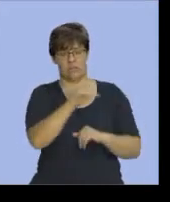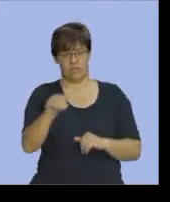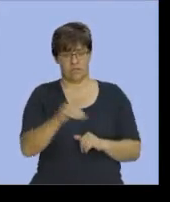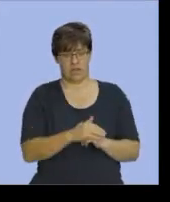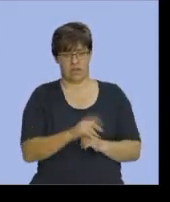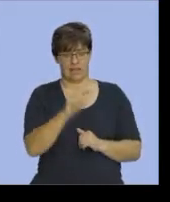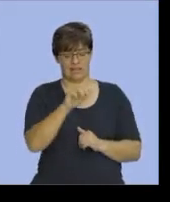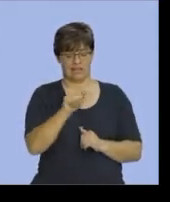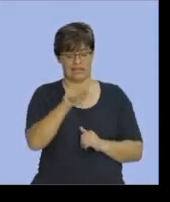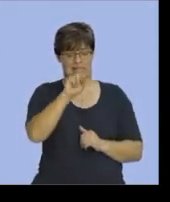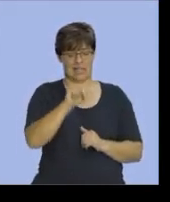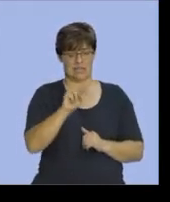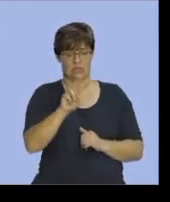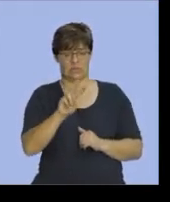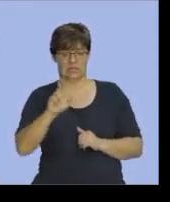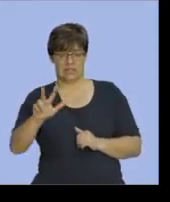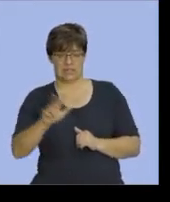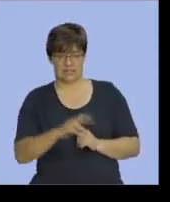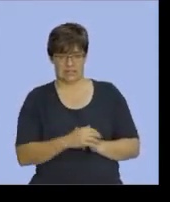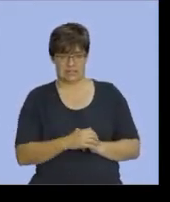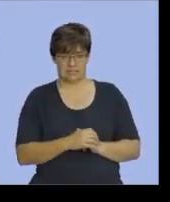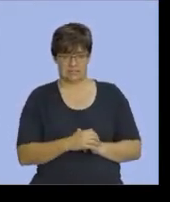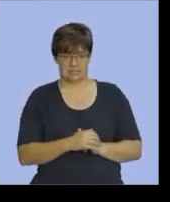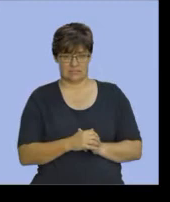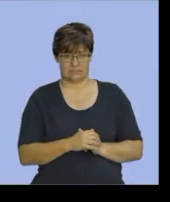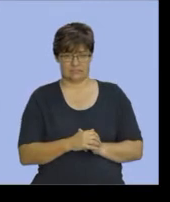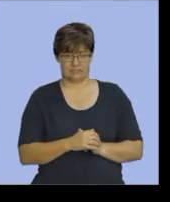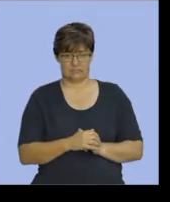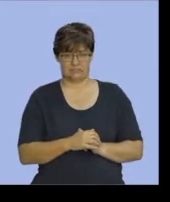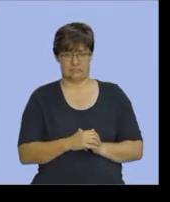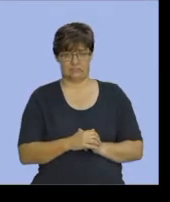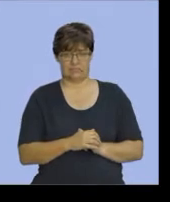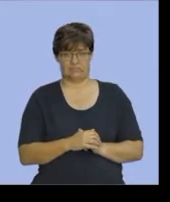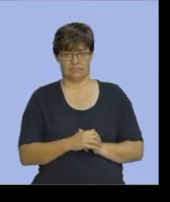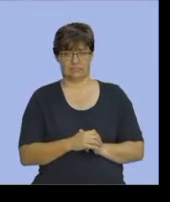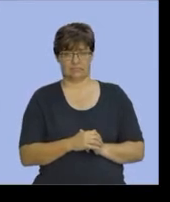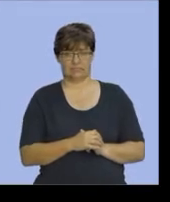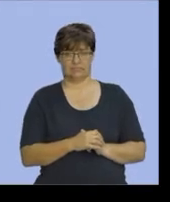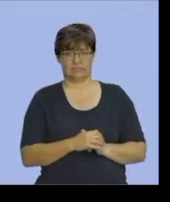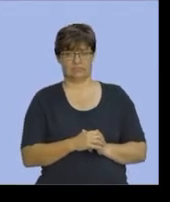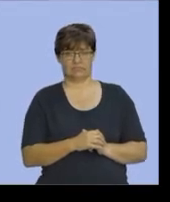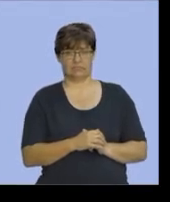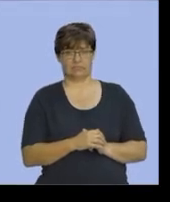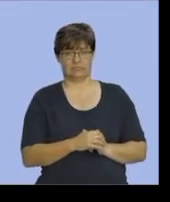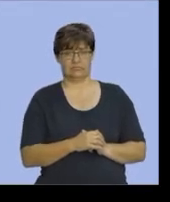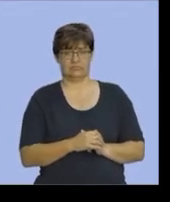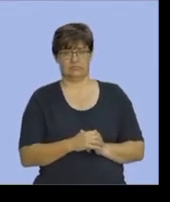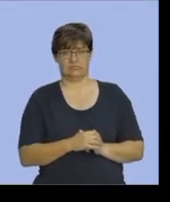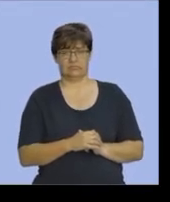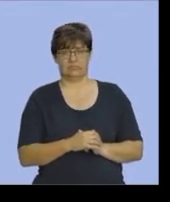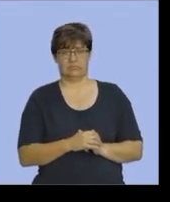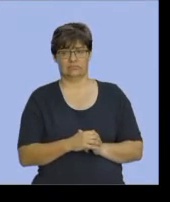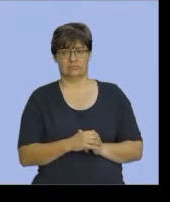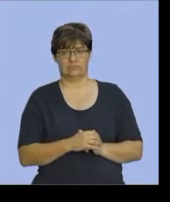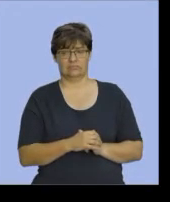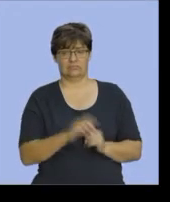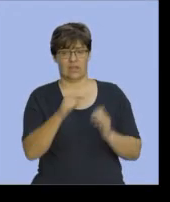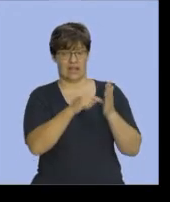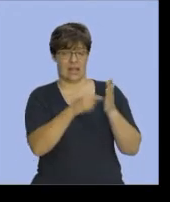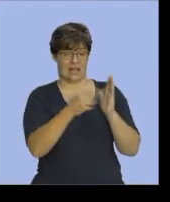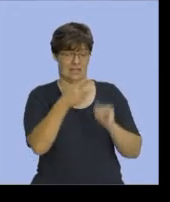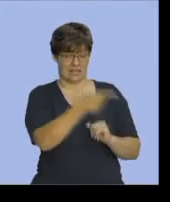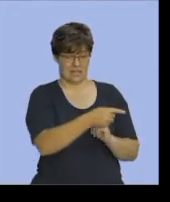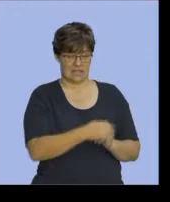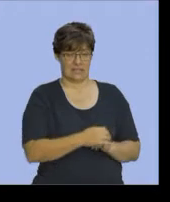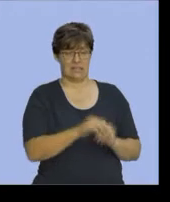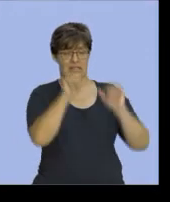6 over tan 28 degrees. and I will go straight to